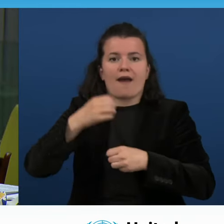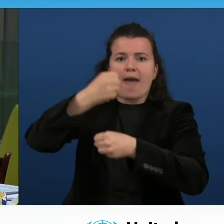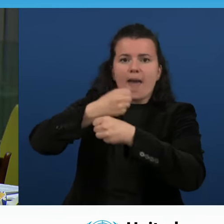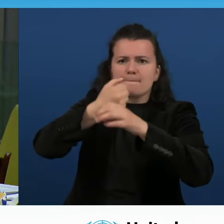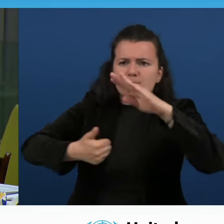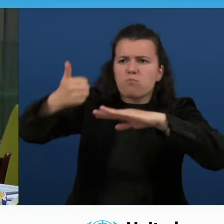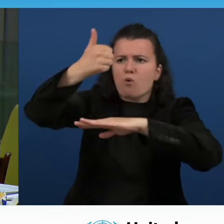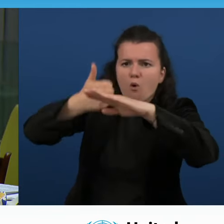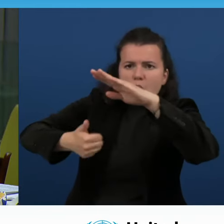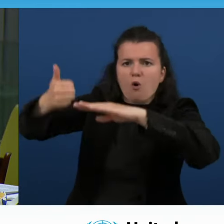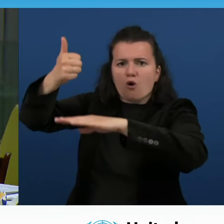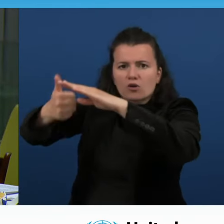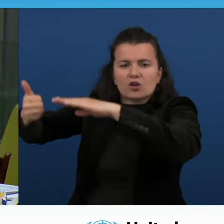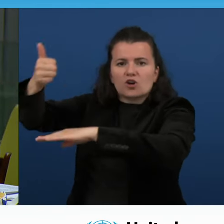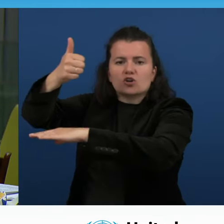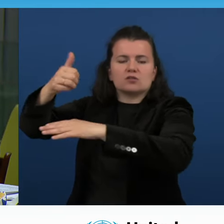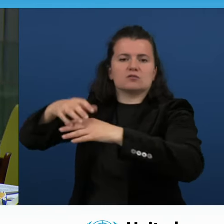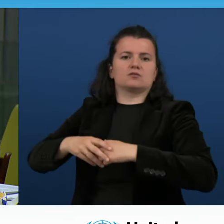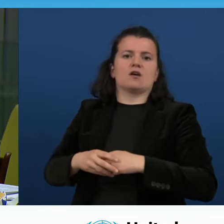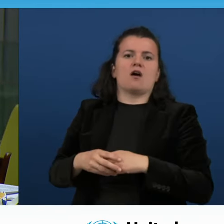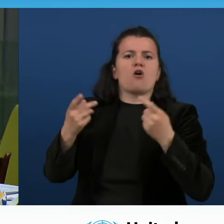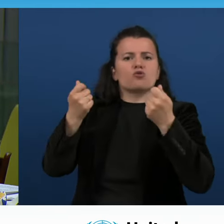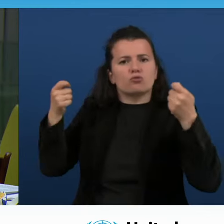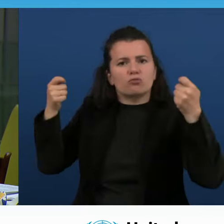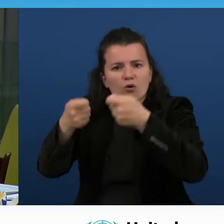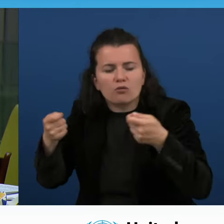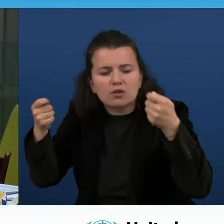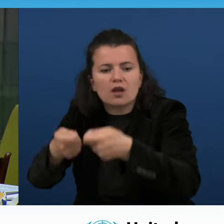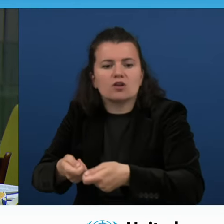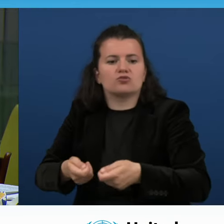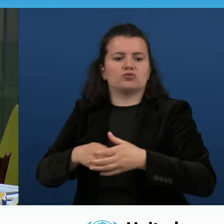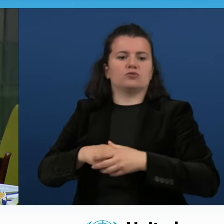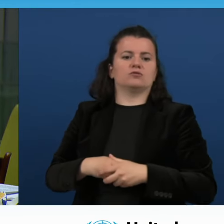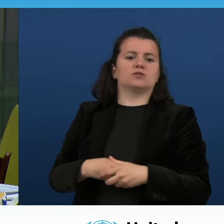to also pitch in. And of course, lastly, they should